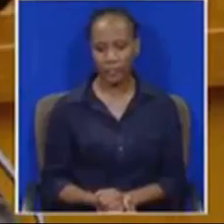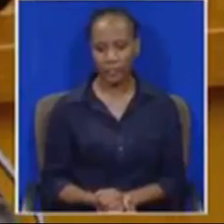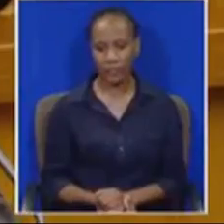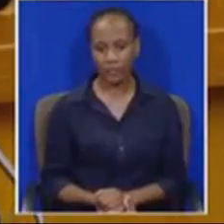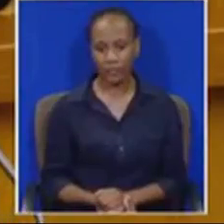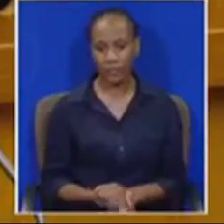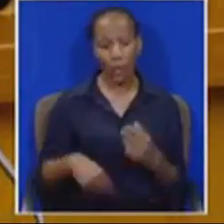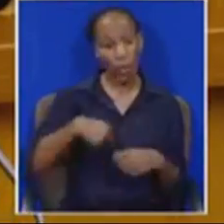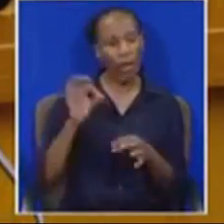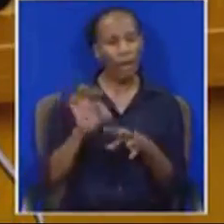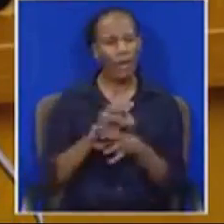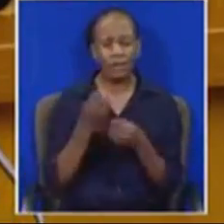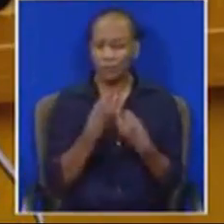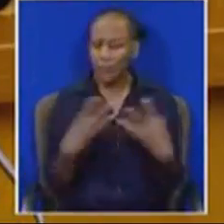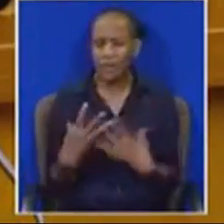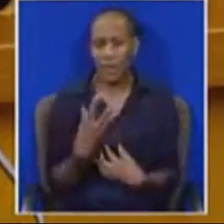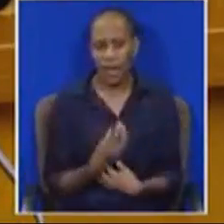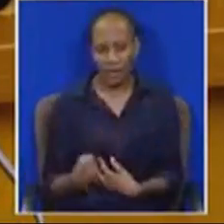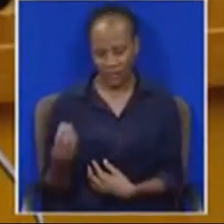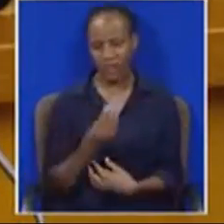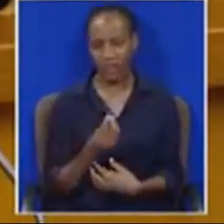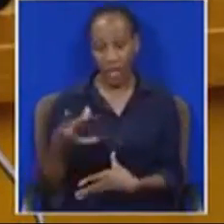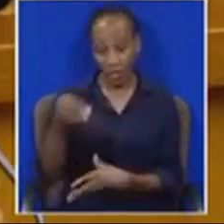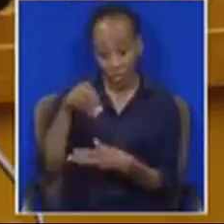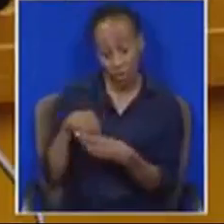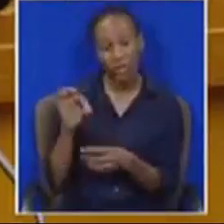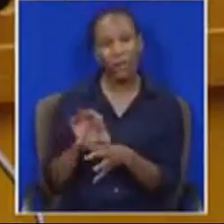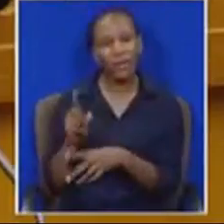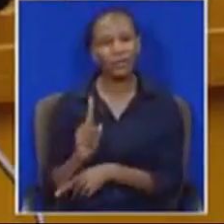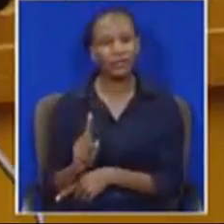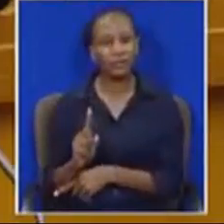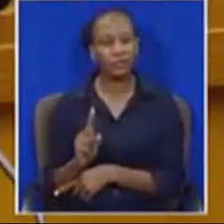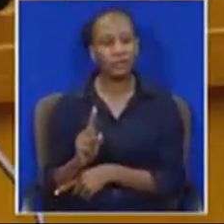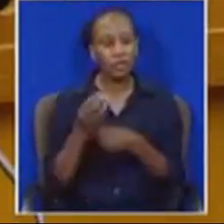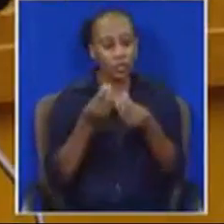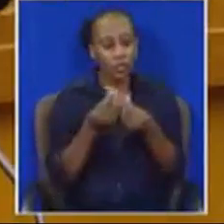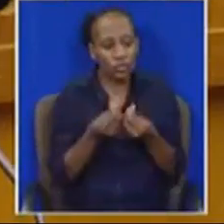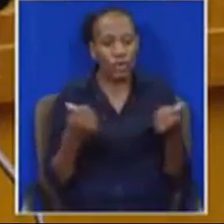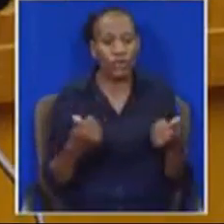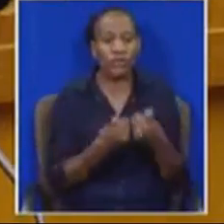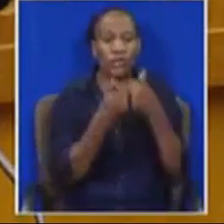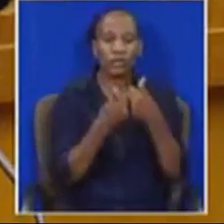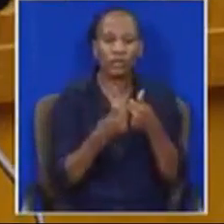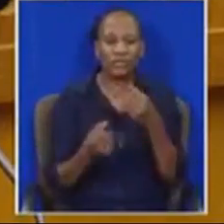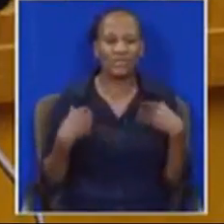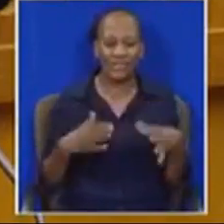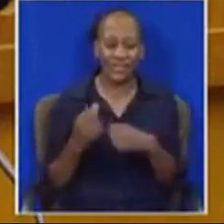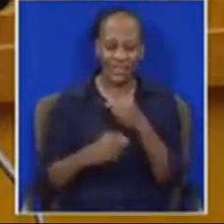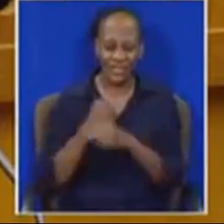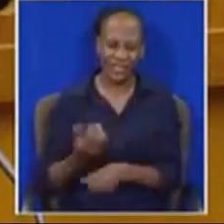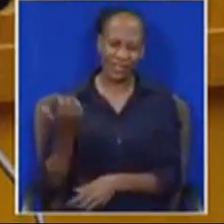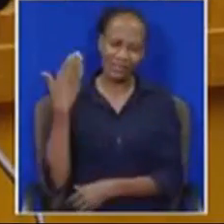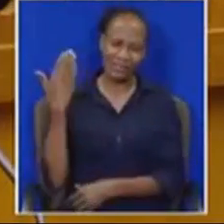that we are going to take, we are going to address the decline over many years of